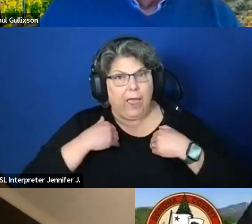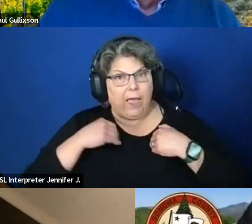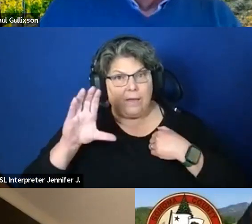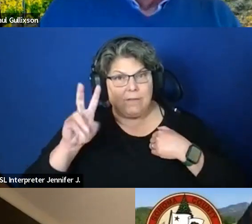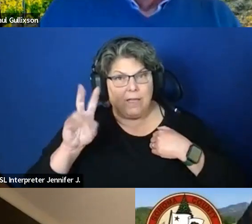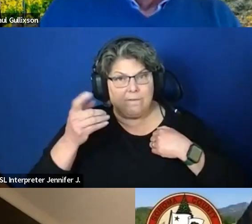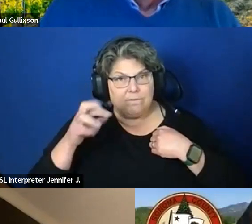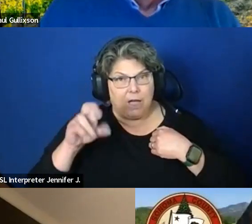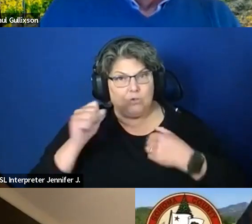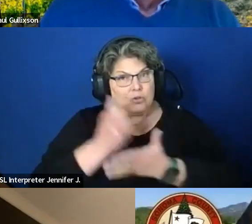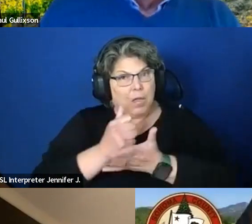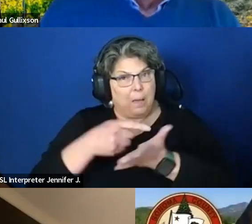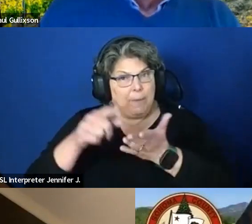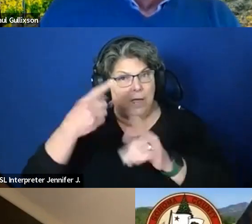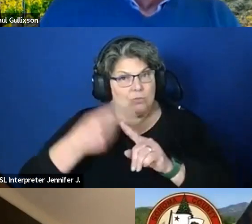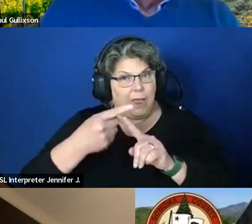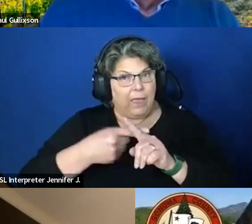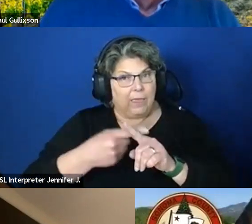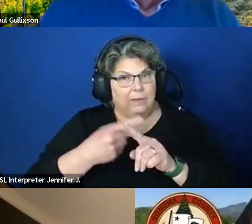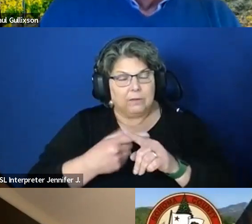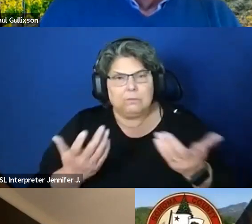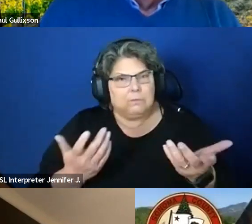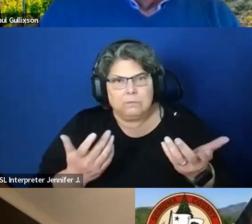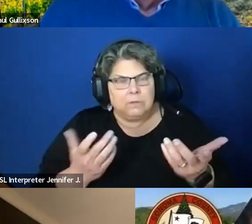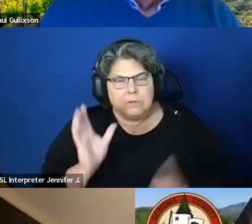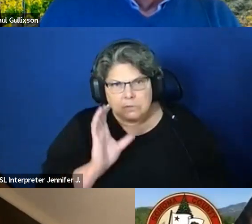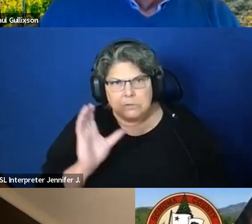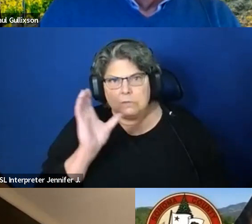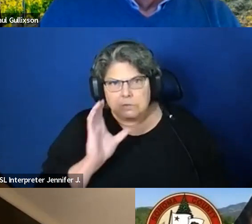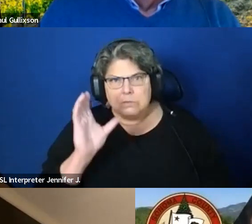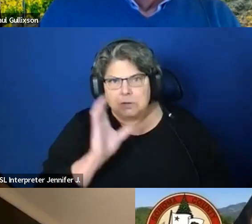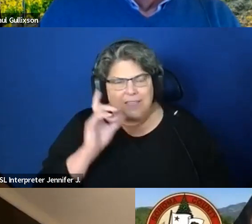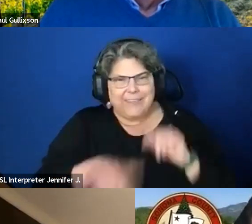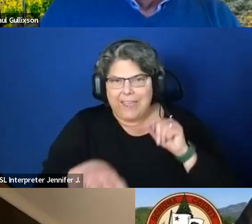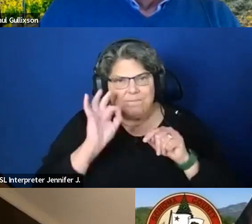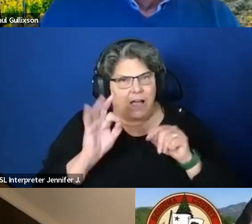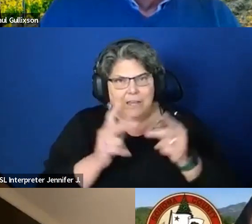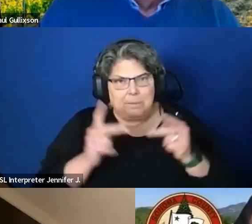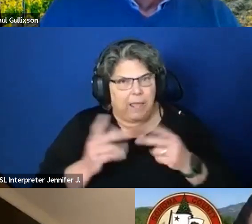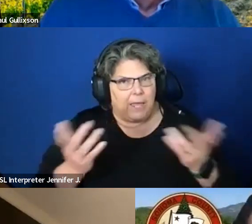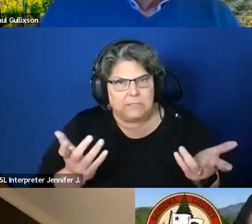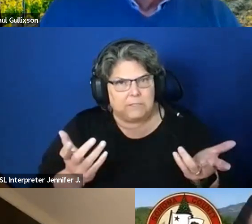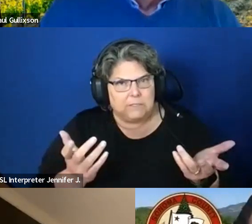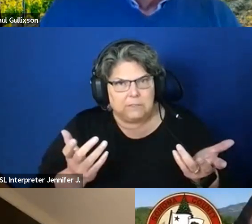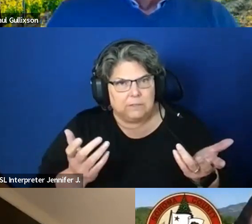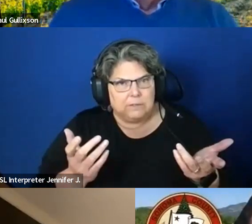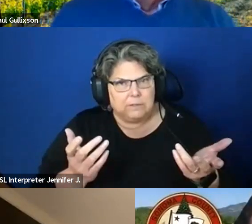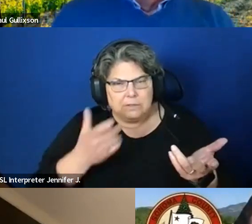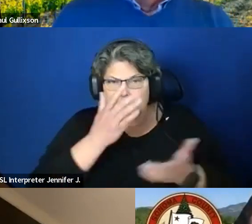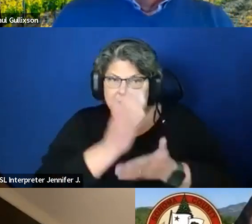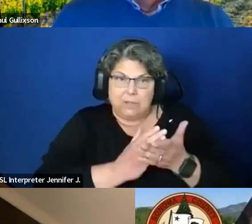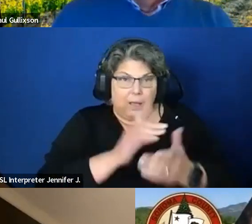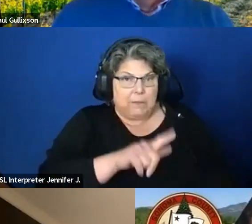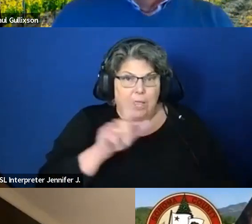them pay their rent, who are unable to find people to rent to them. Because some